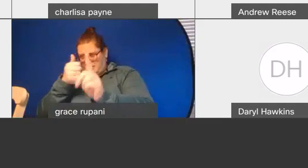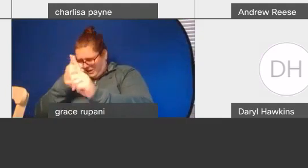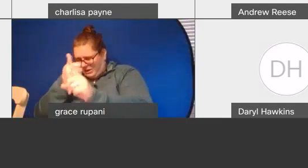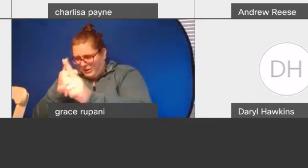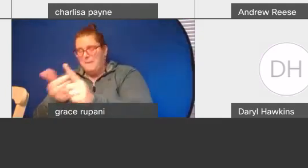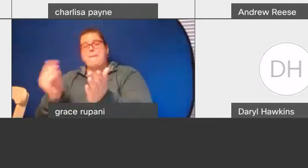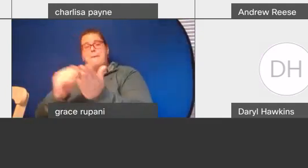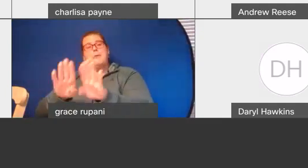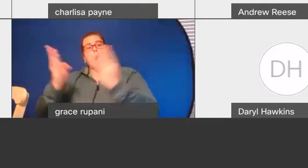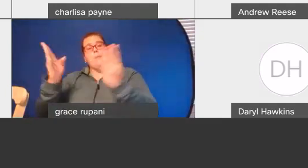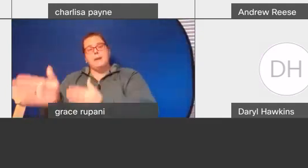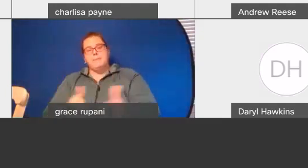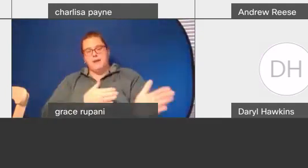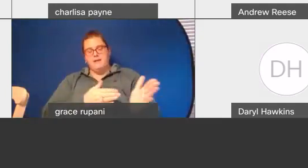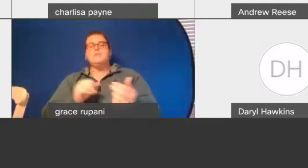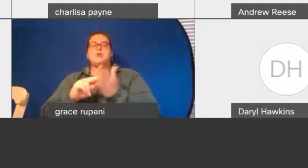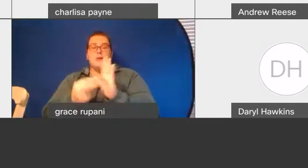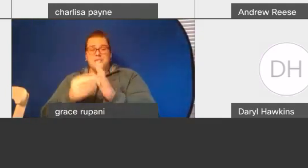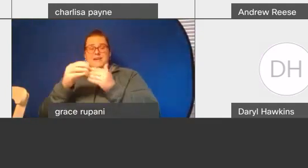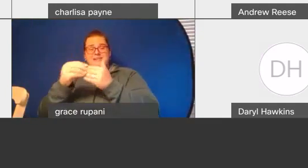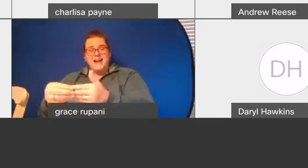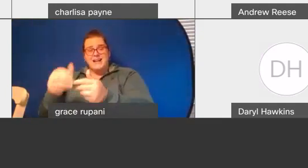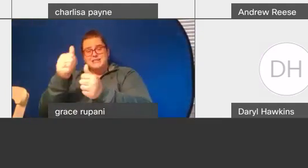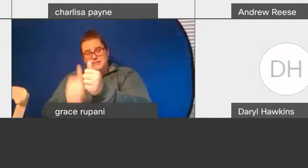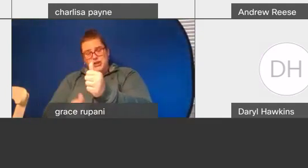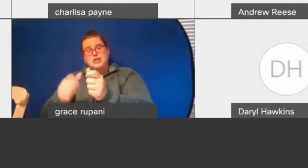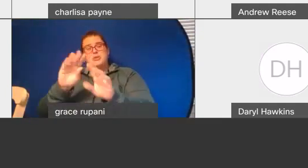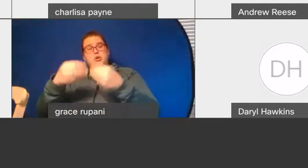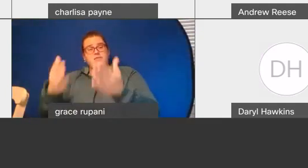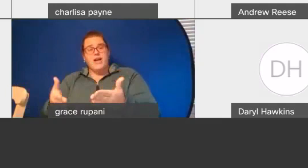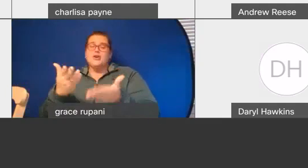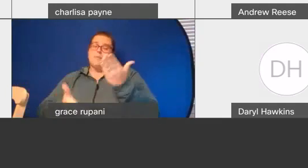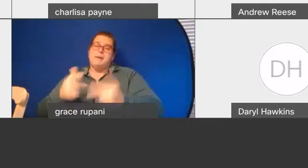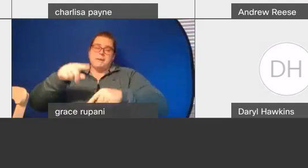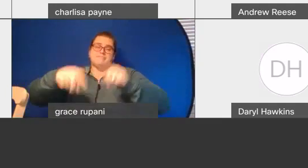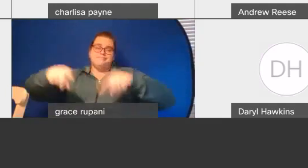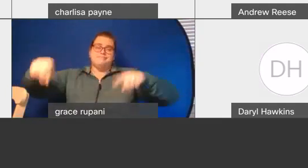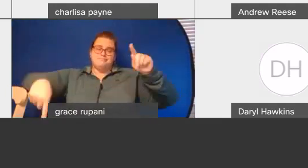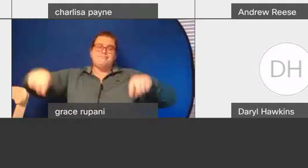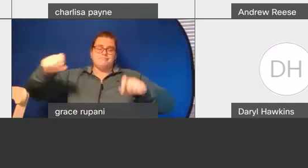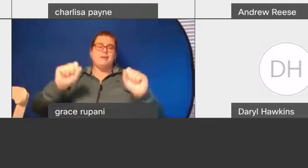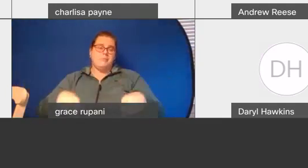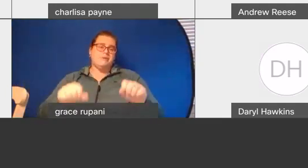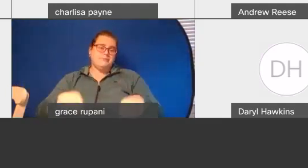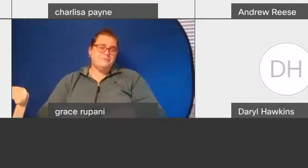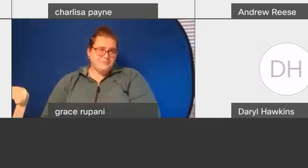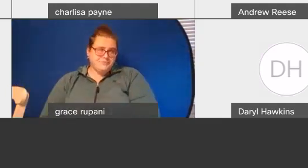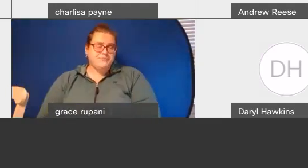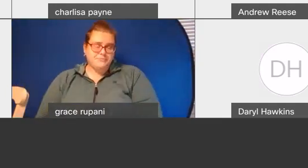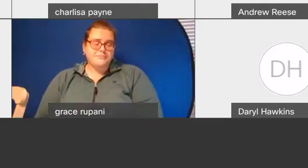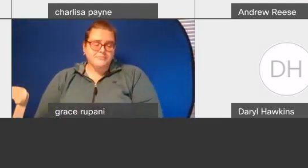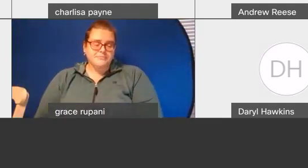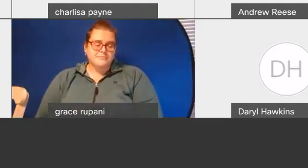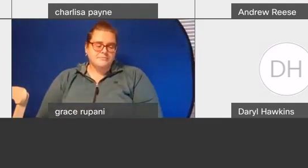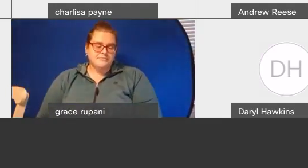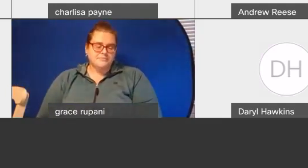that guidance by provider could be different. But what is spelled out, and I think, we had a group of